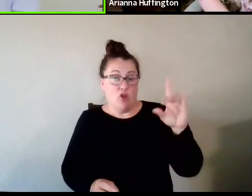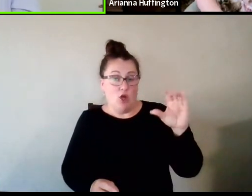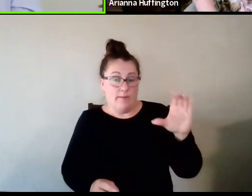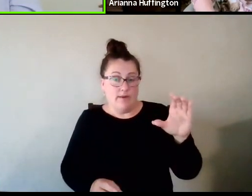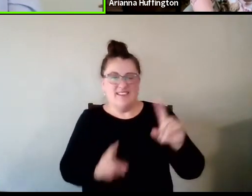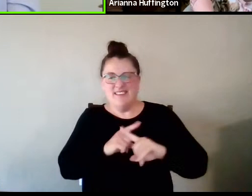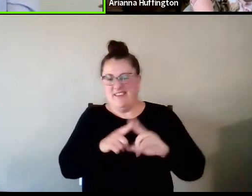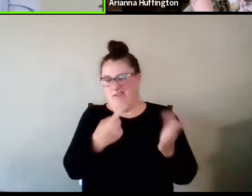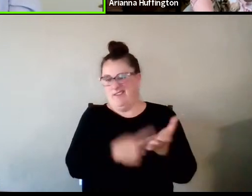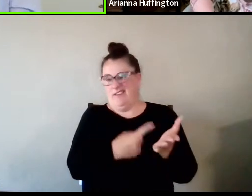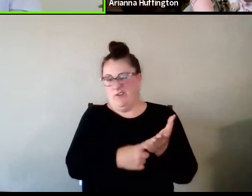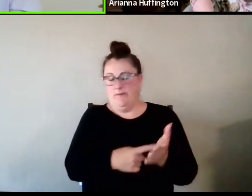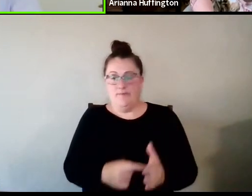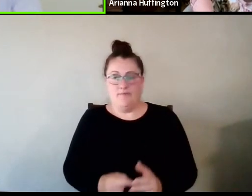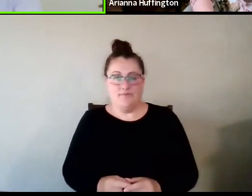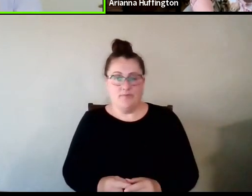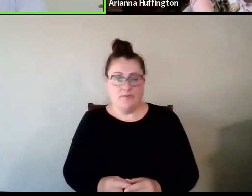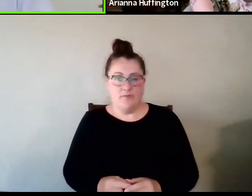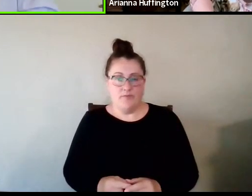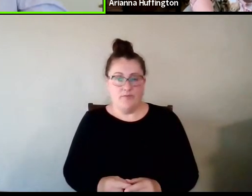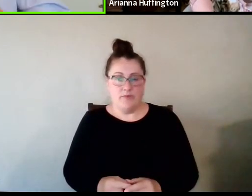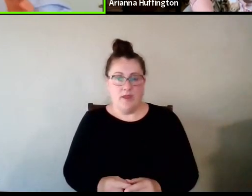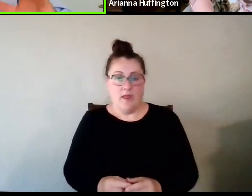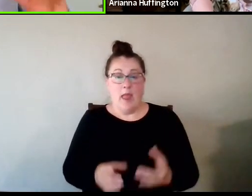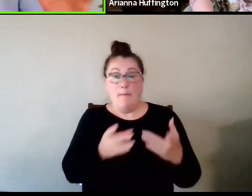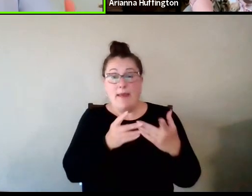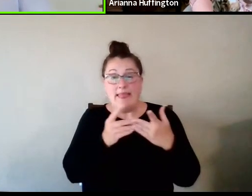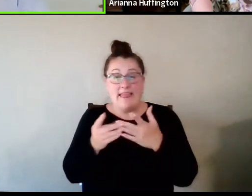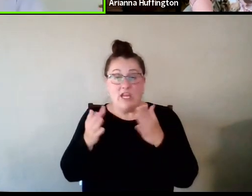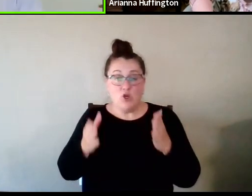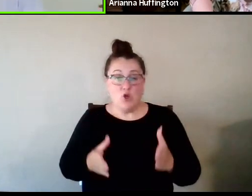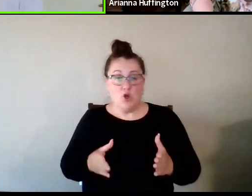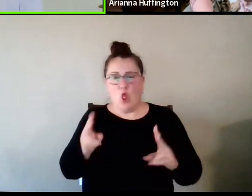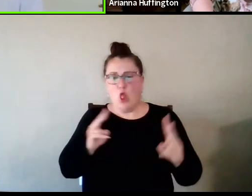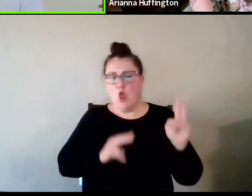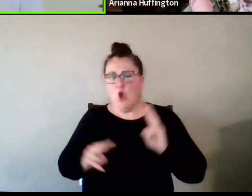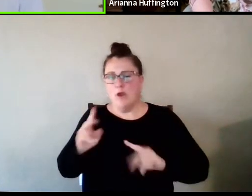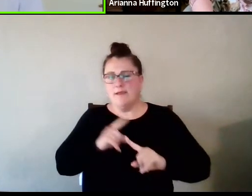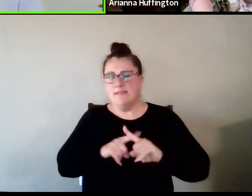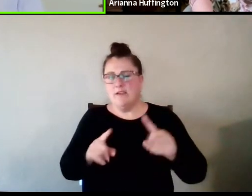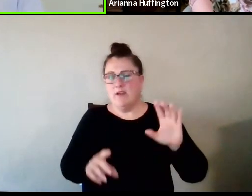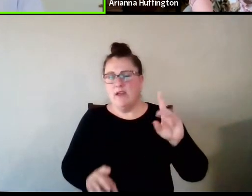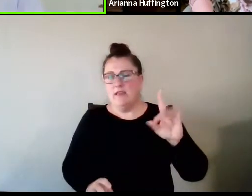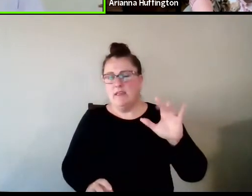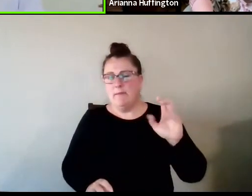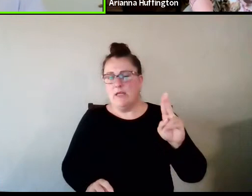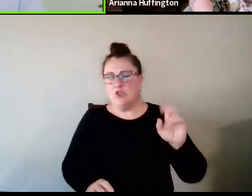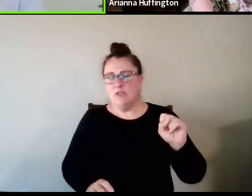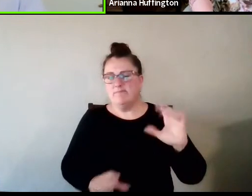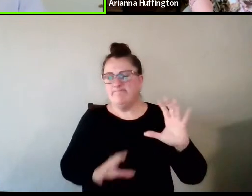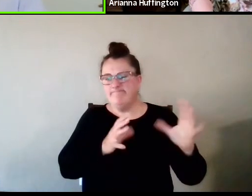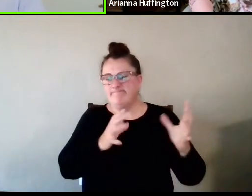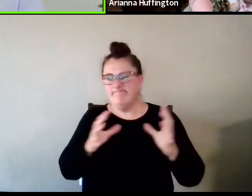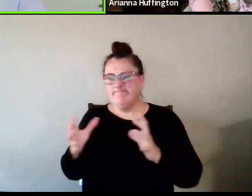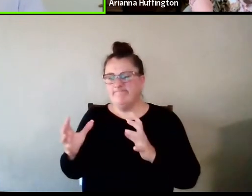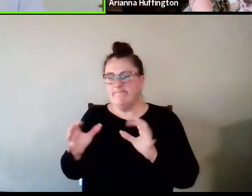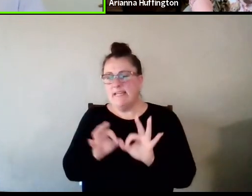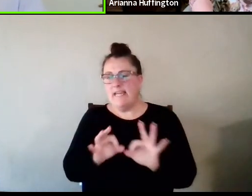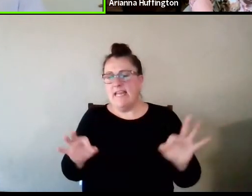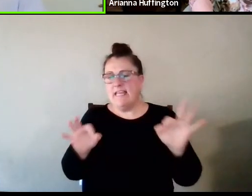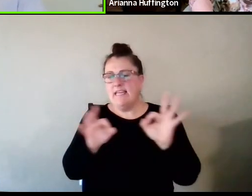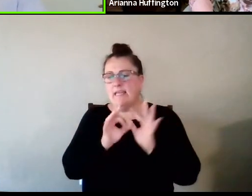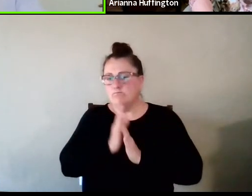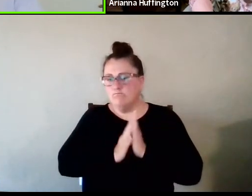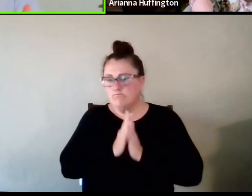But I think companies as leaders, we have to look at the different dimensions and key drivers of our